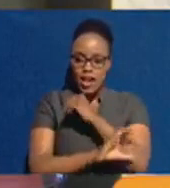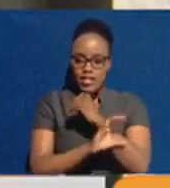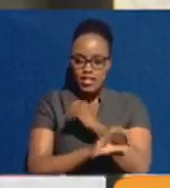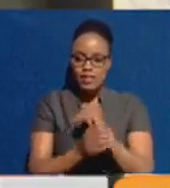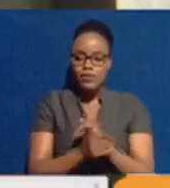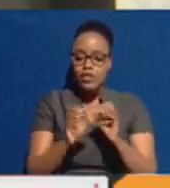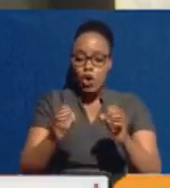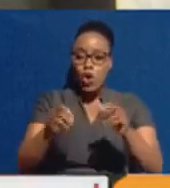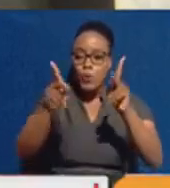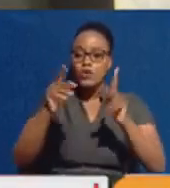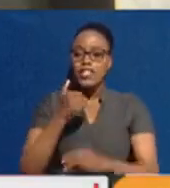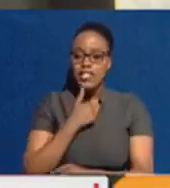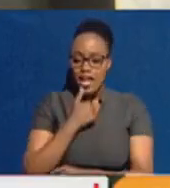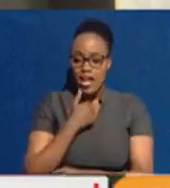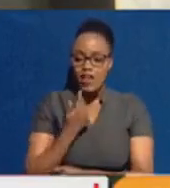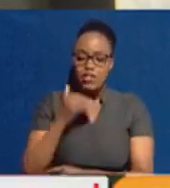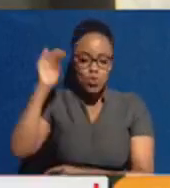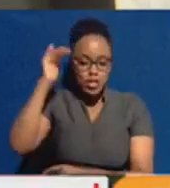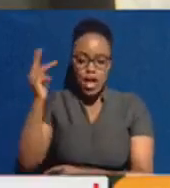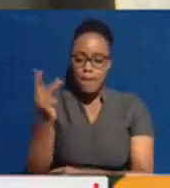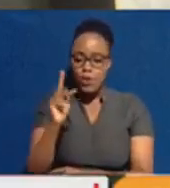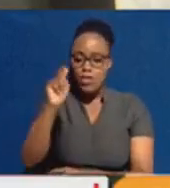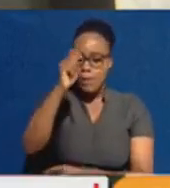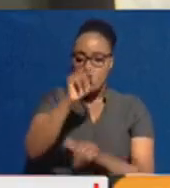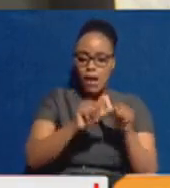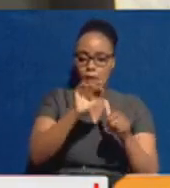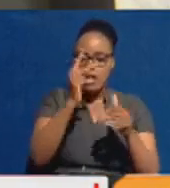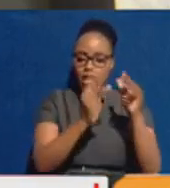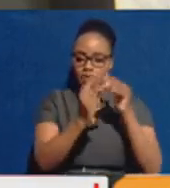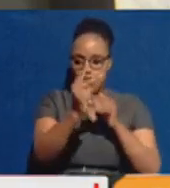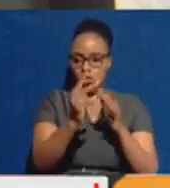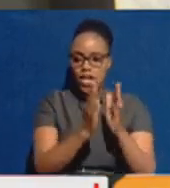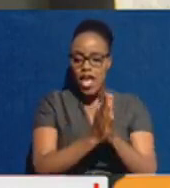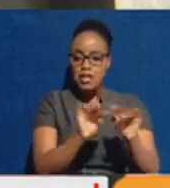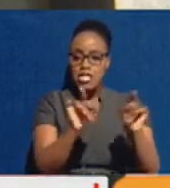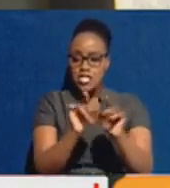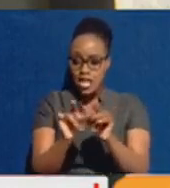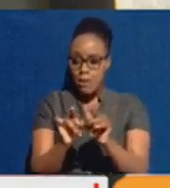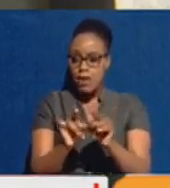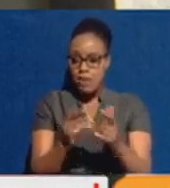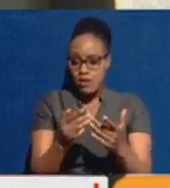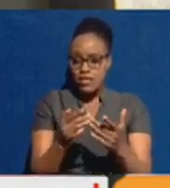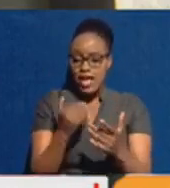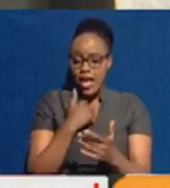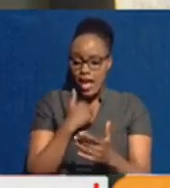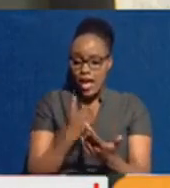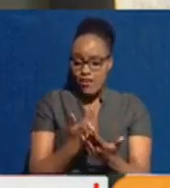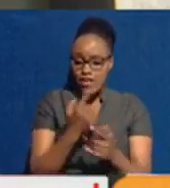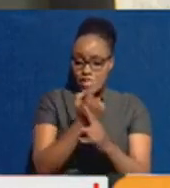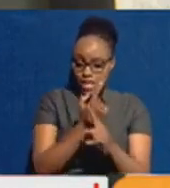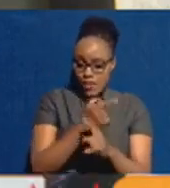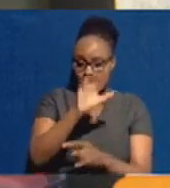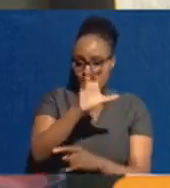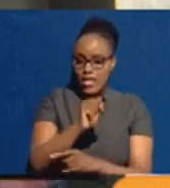this opportunity to hear from the two excellencies on their vision. And as members of the respective cabinets, we've